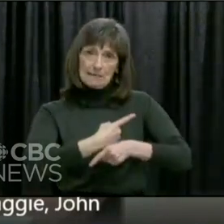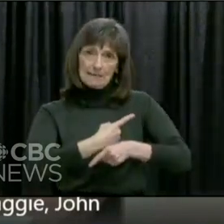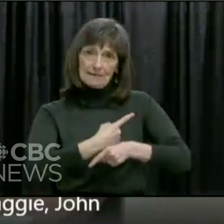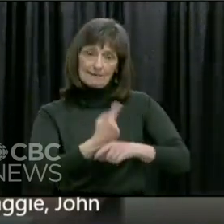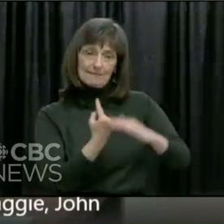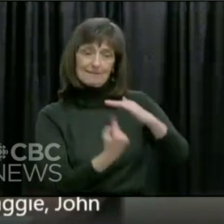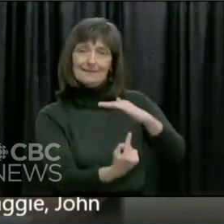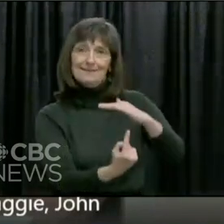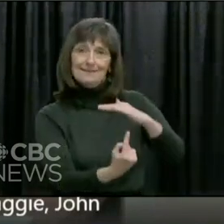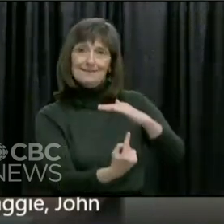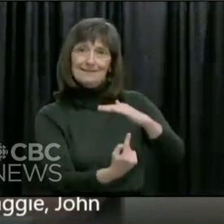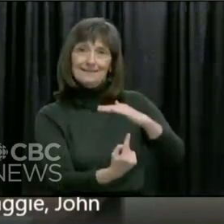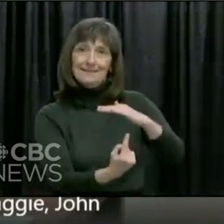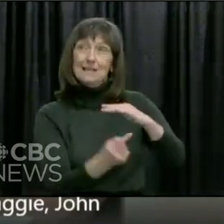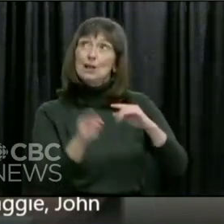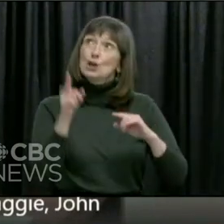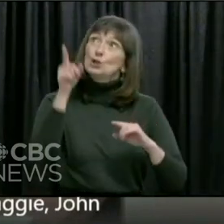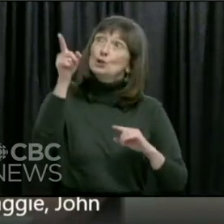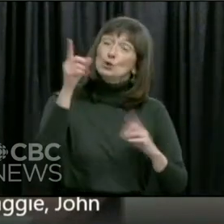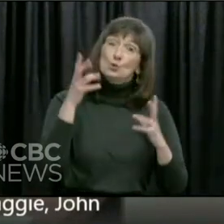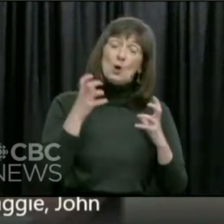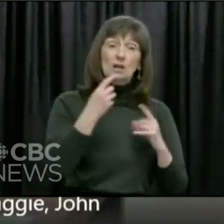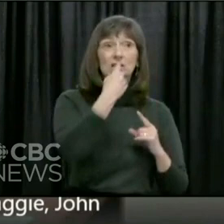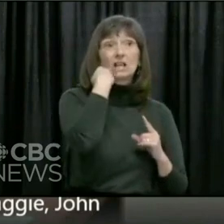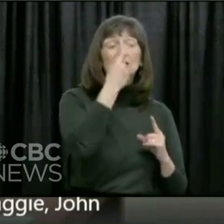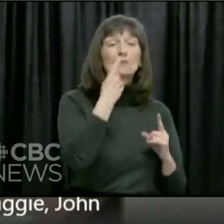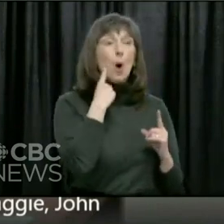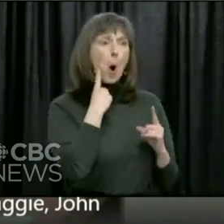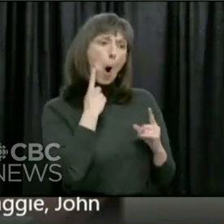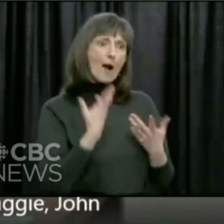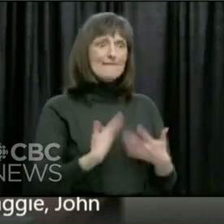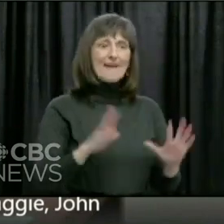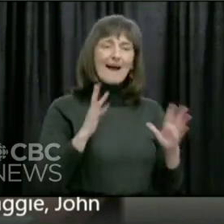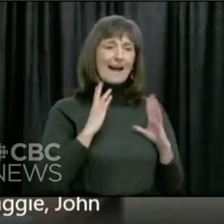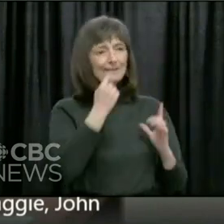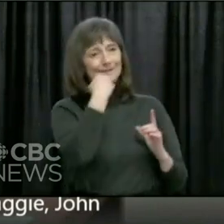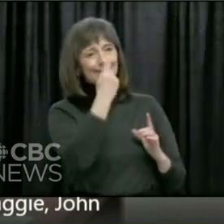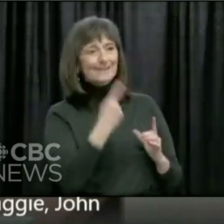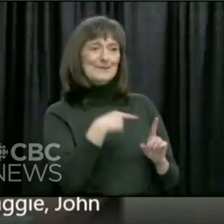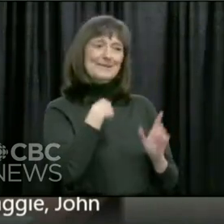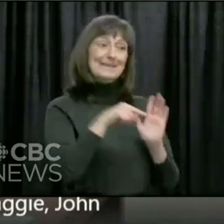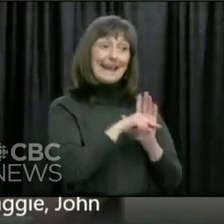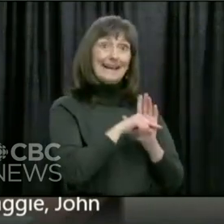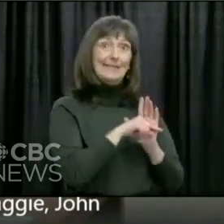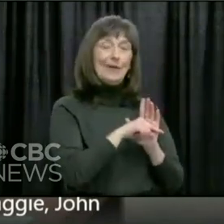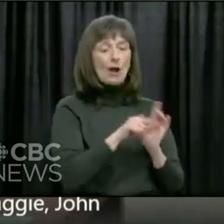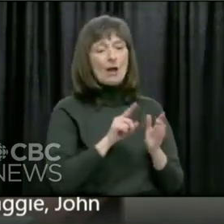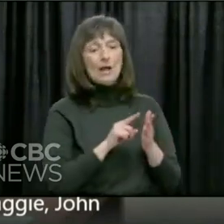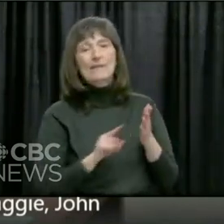loophole by using tests that were not designed that way may not be the safest way of dealing with that.